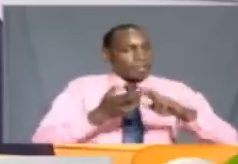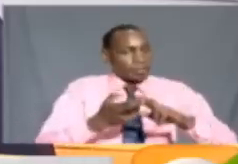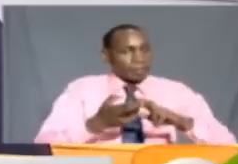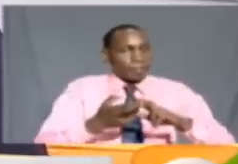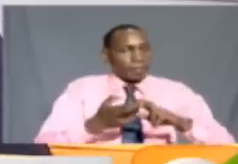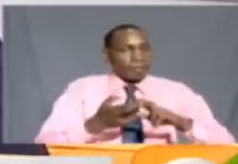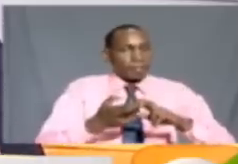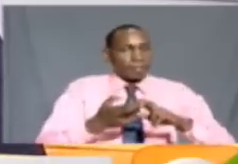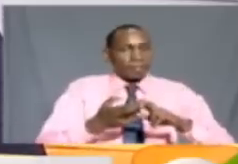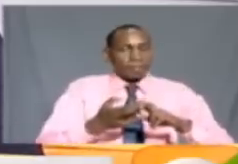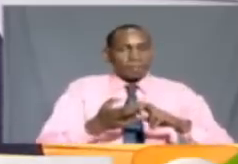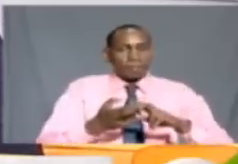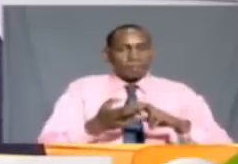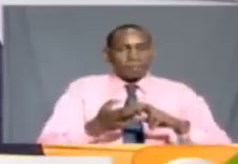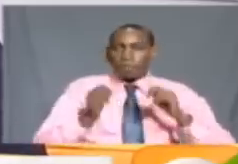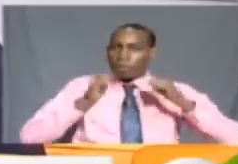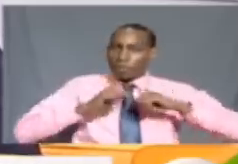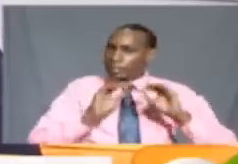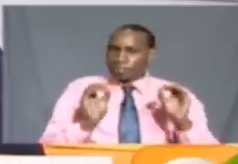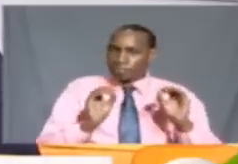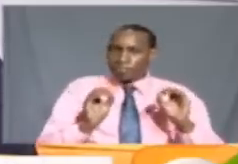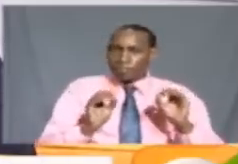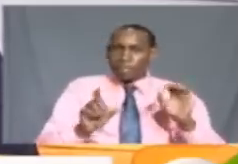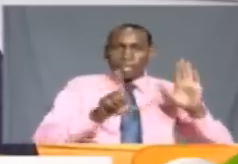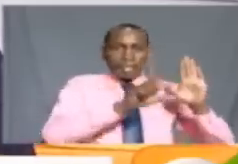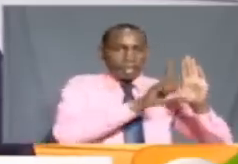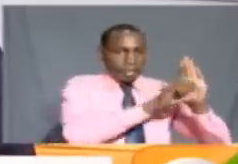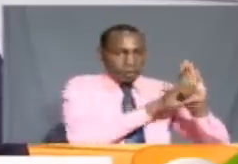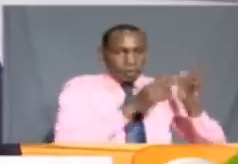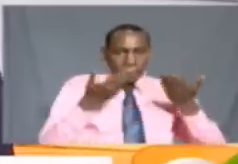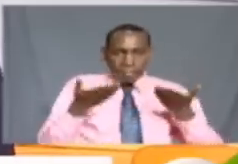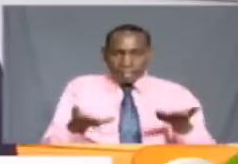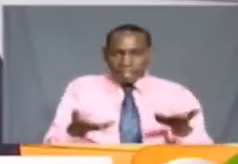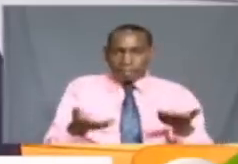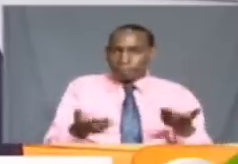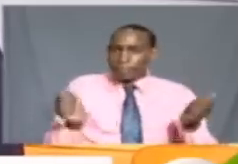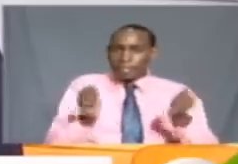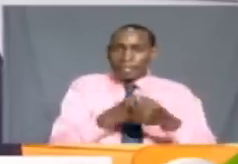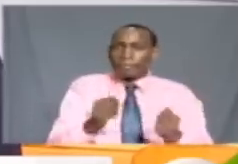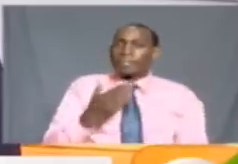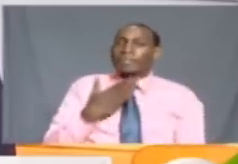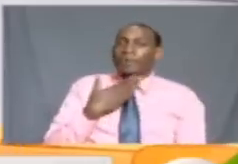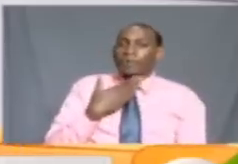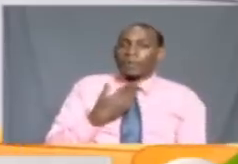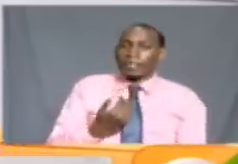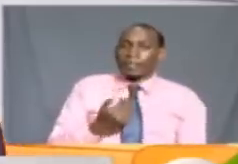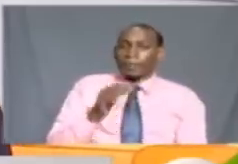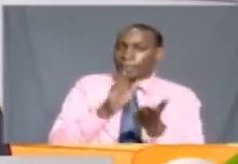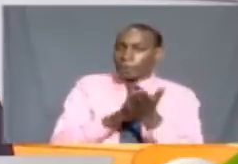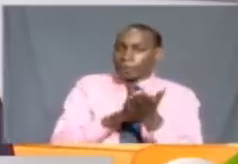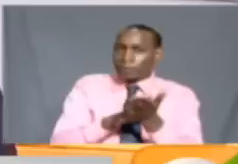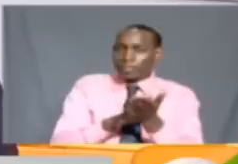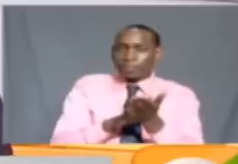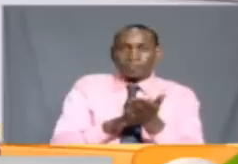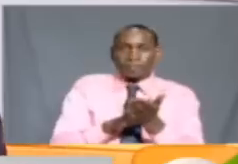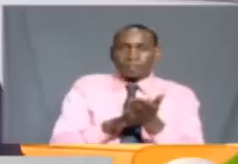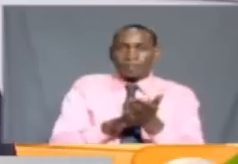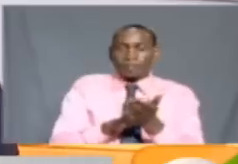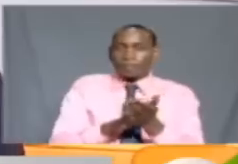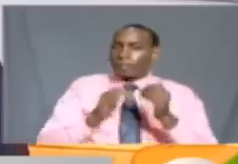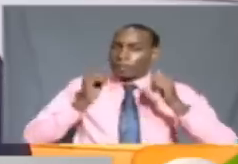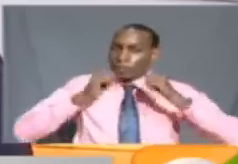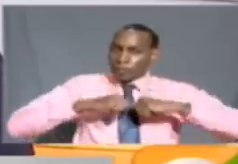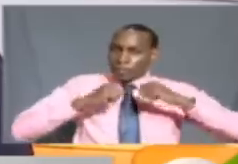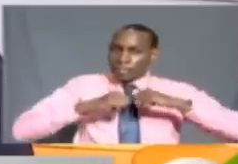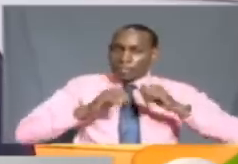will not, we're not calling it consent because the law as is, I wouldn't want to suggest or even propose something called